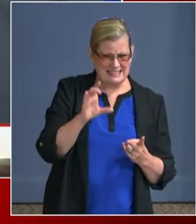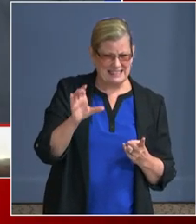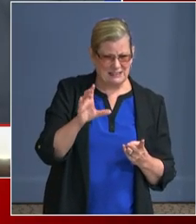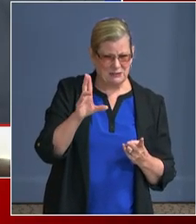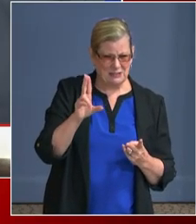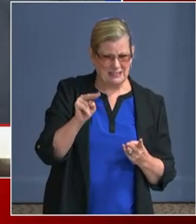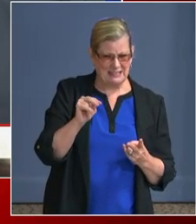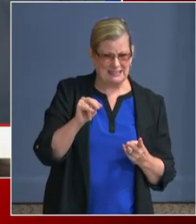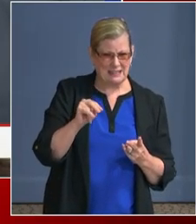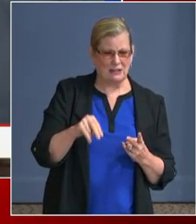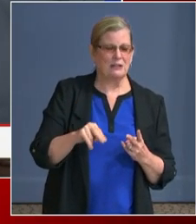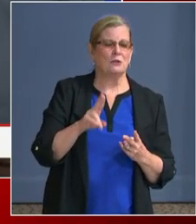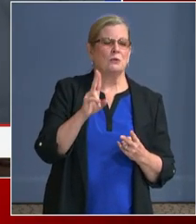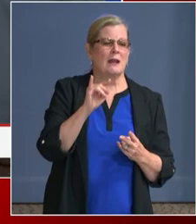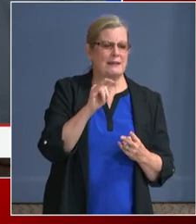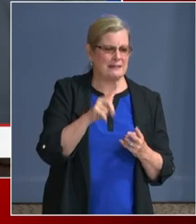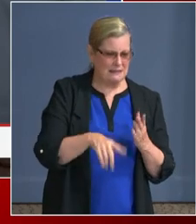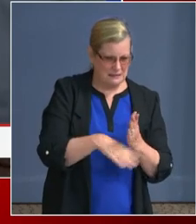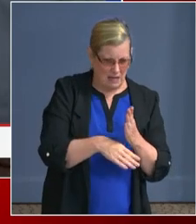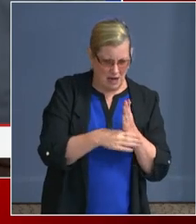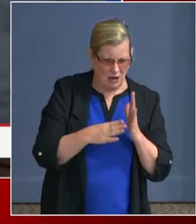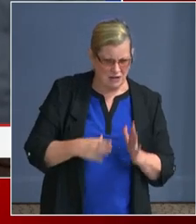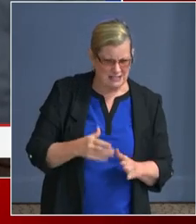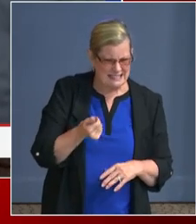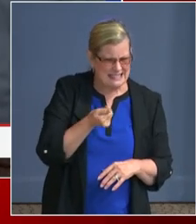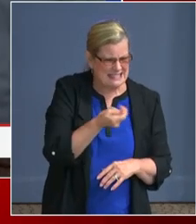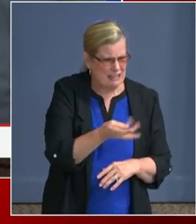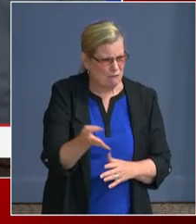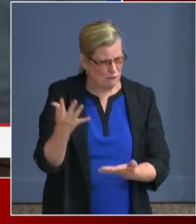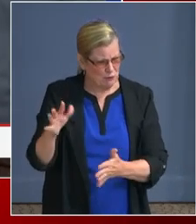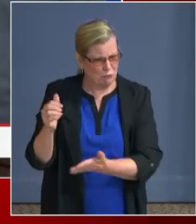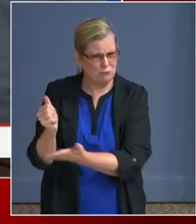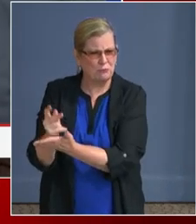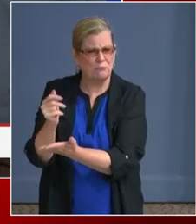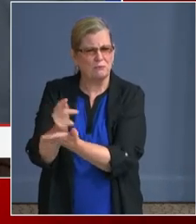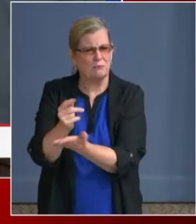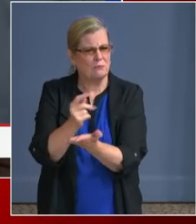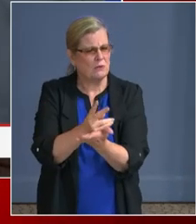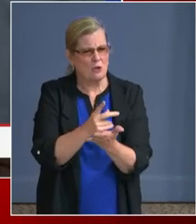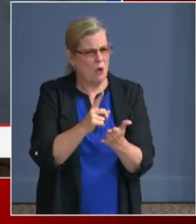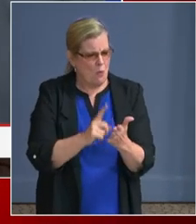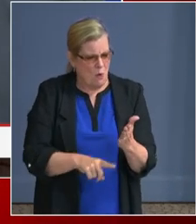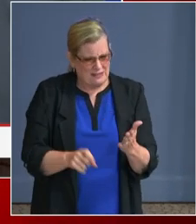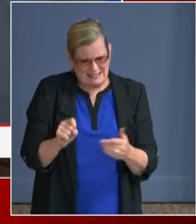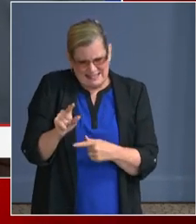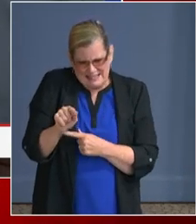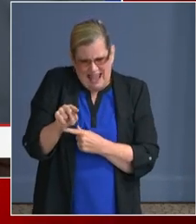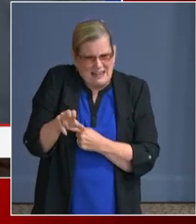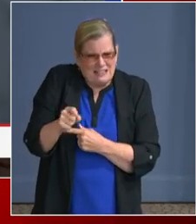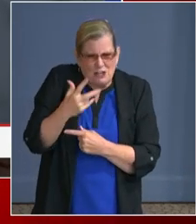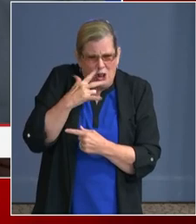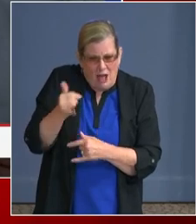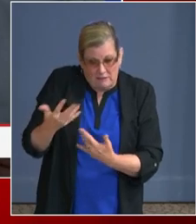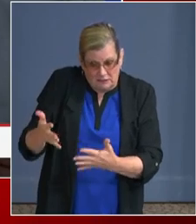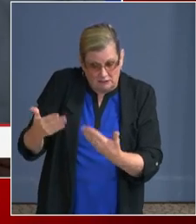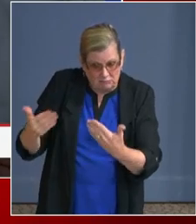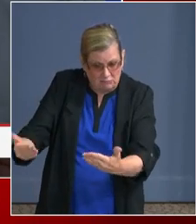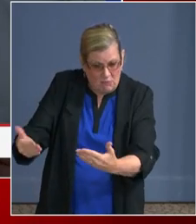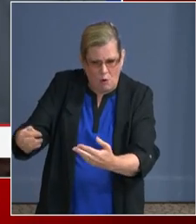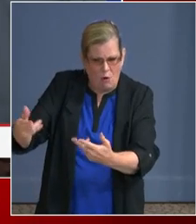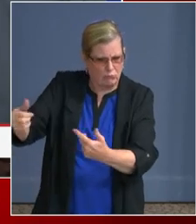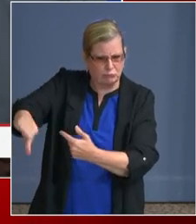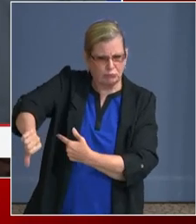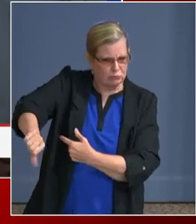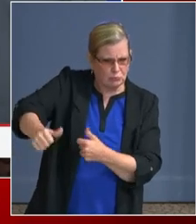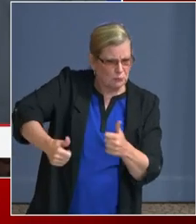There are still several pending, and I'm wondering what is the status of it? Or have any been denied yet? And when